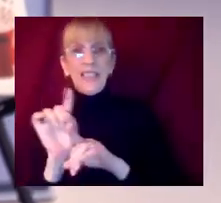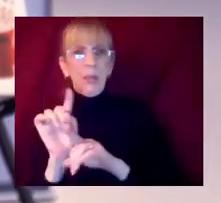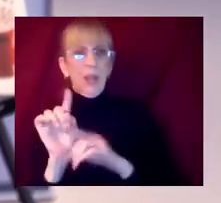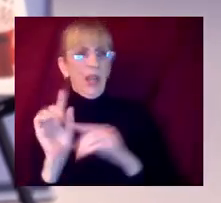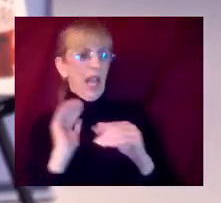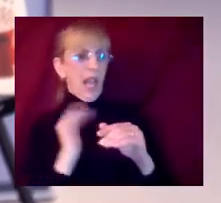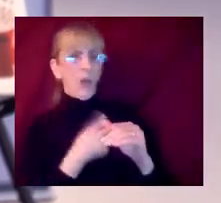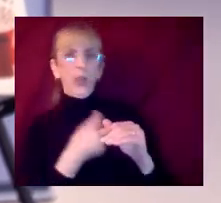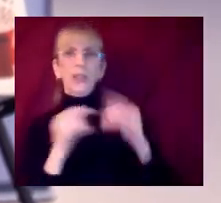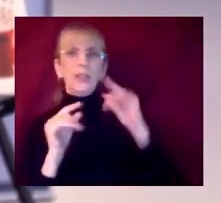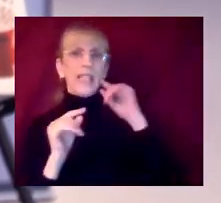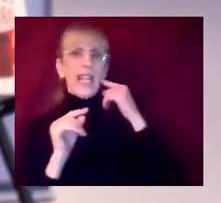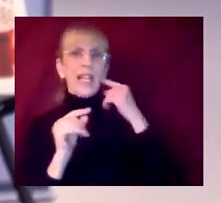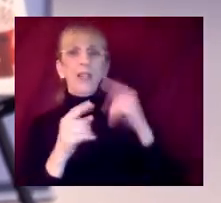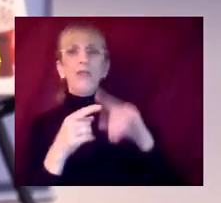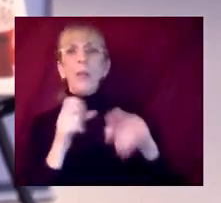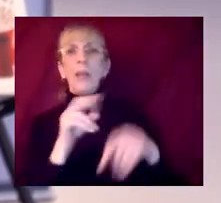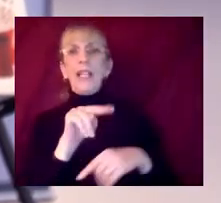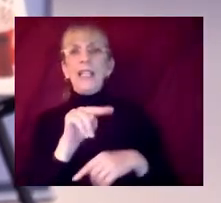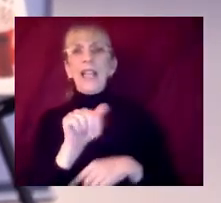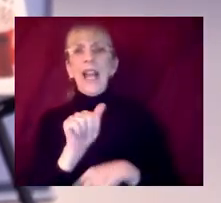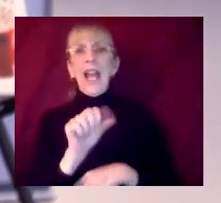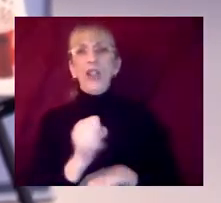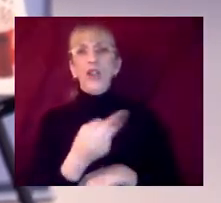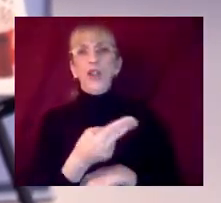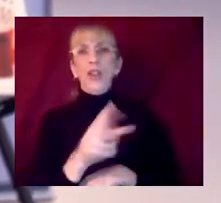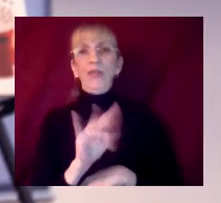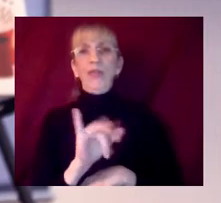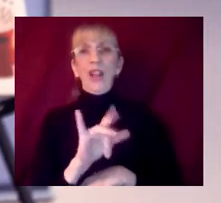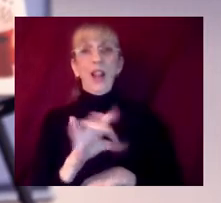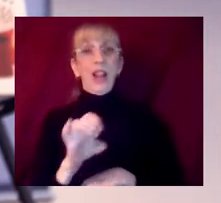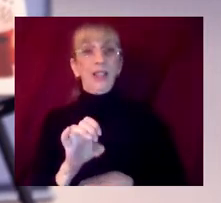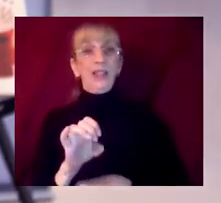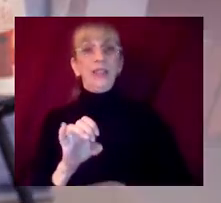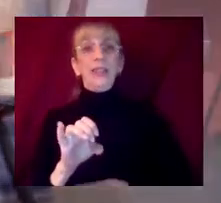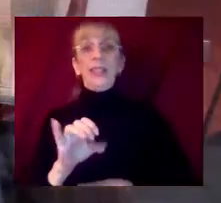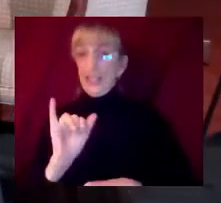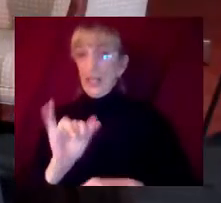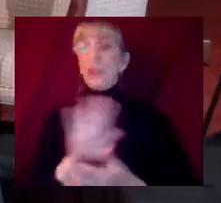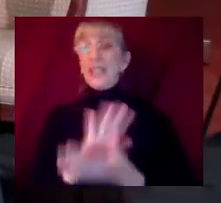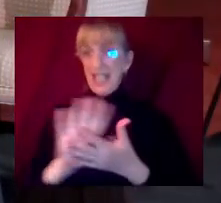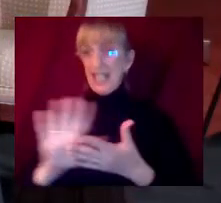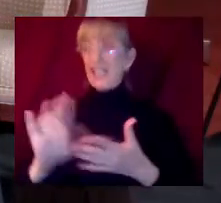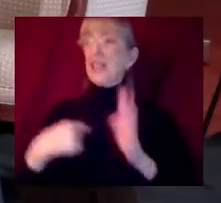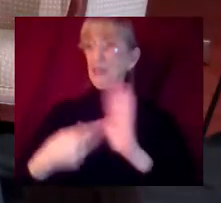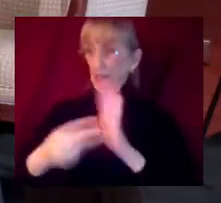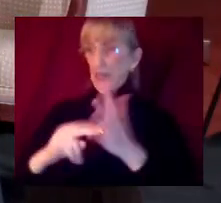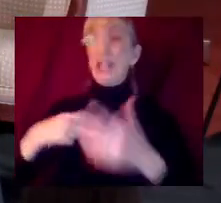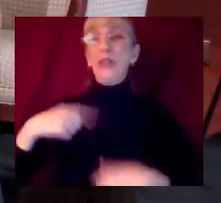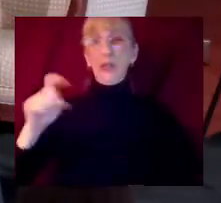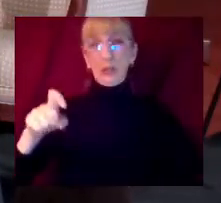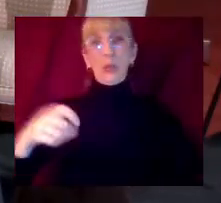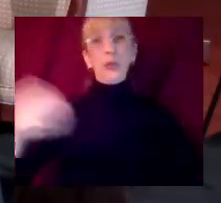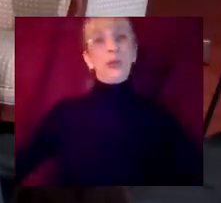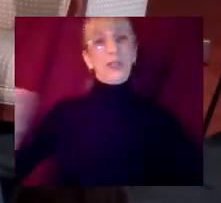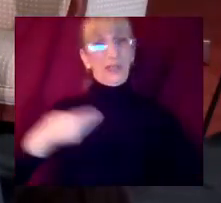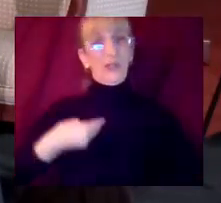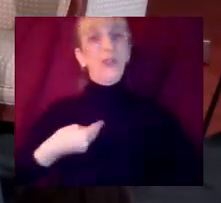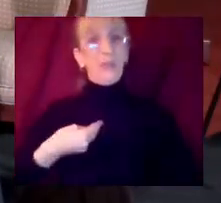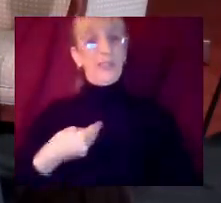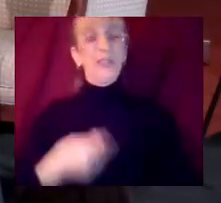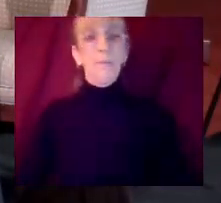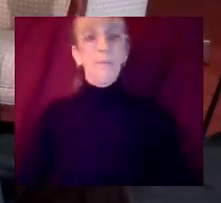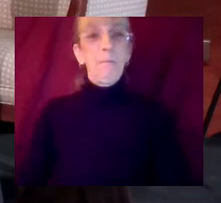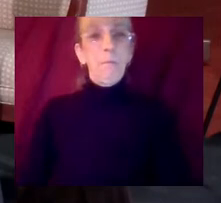right. good. Well, it is Dollies. That's nice. Pretty I was nice. Meant to have this. It was meant to yeah. have that. Yeah, I'm going to probably